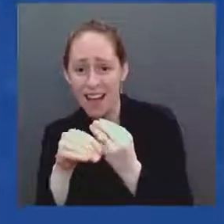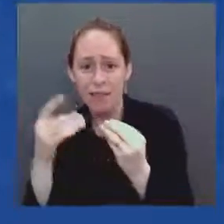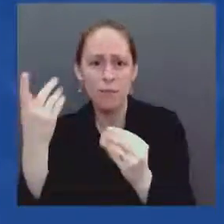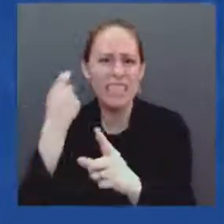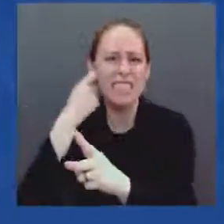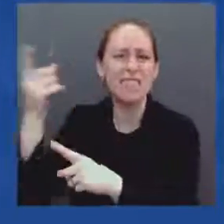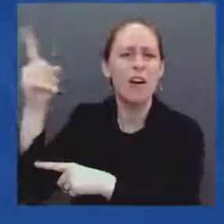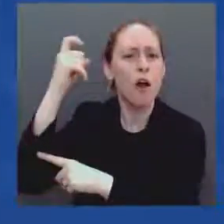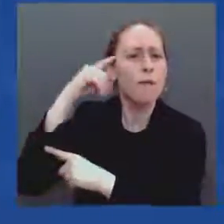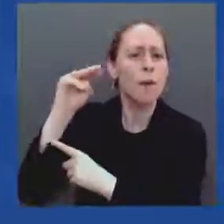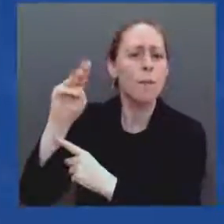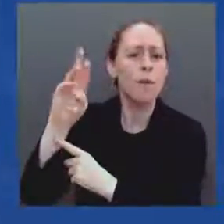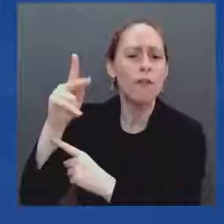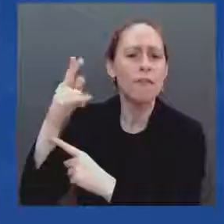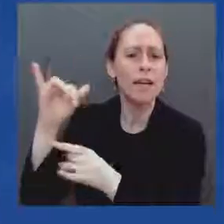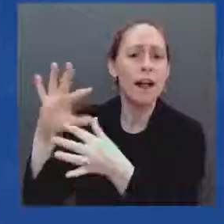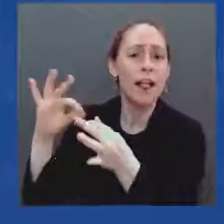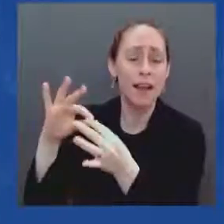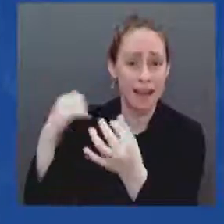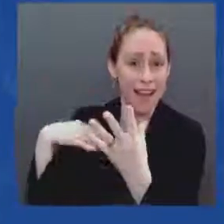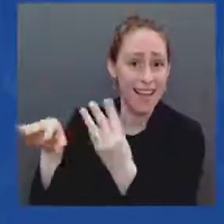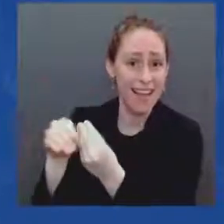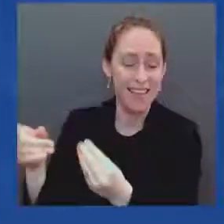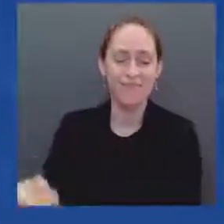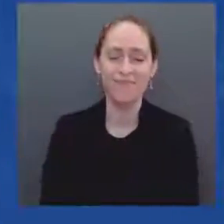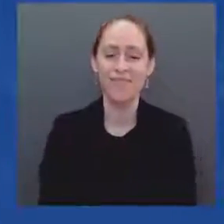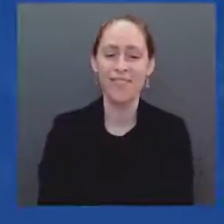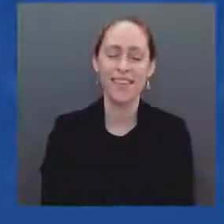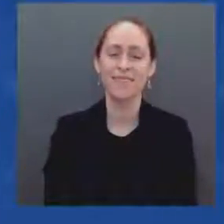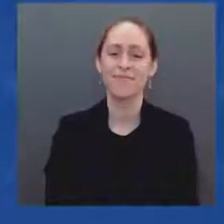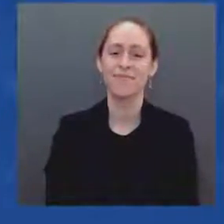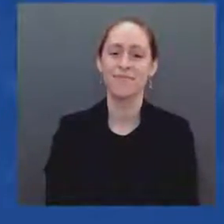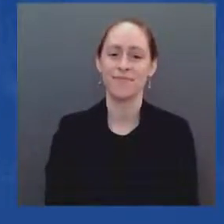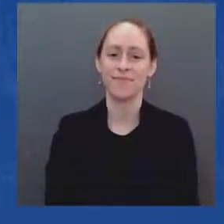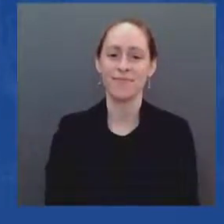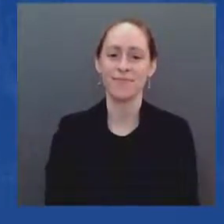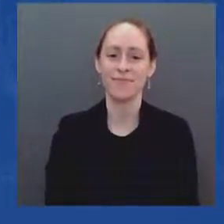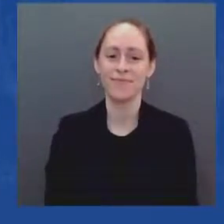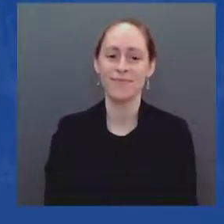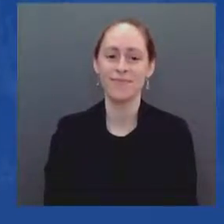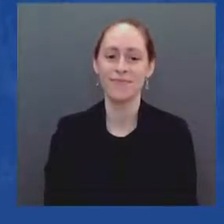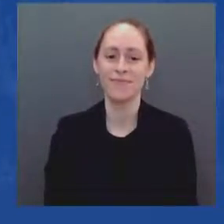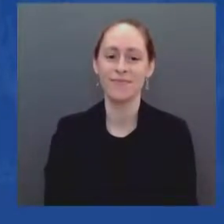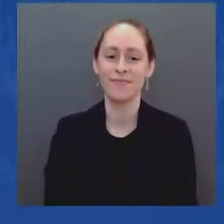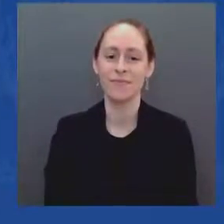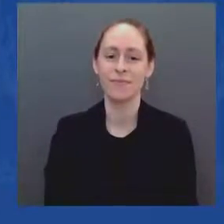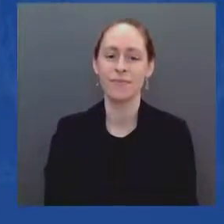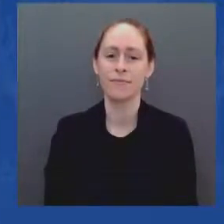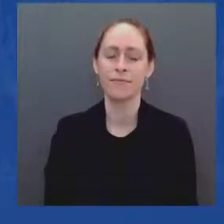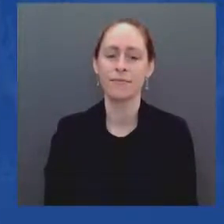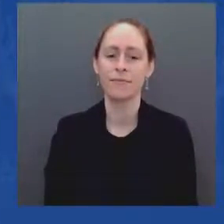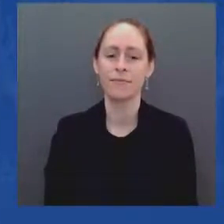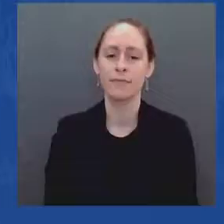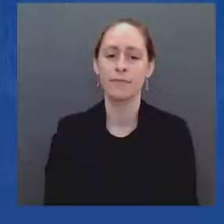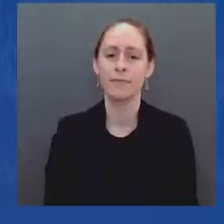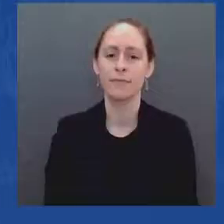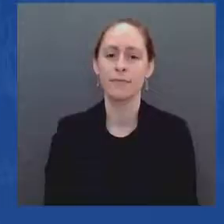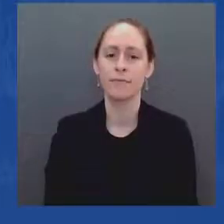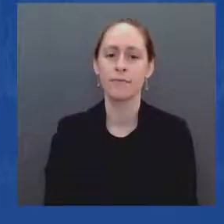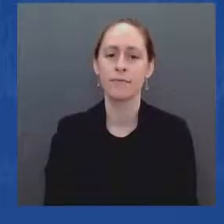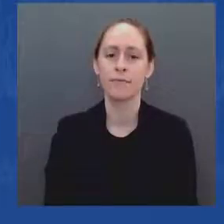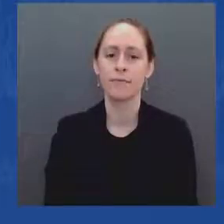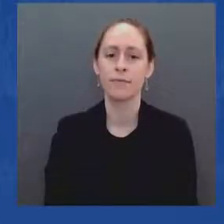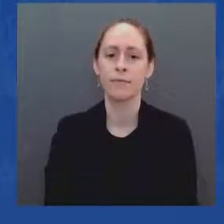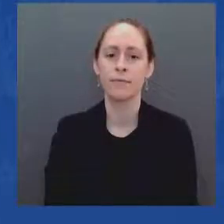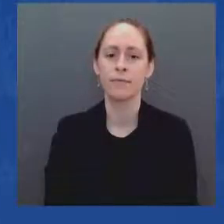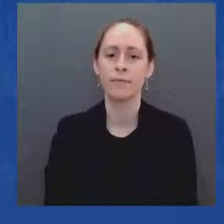you extended. Mr. President, I would also extend greetings on behalf of all the governors, and Madam Vice President,